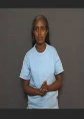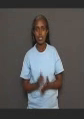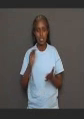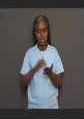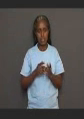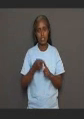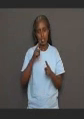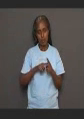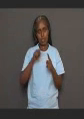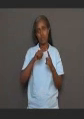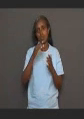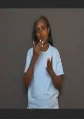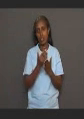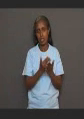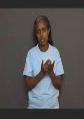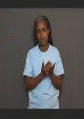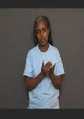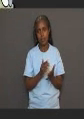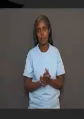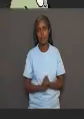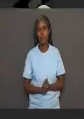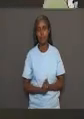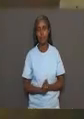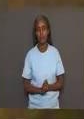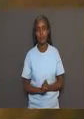Let's get back to our lesson.